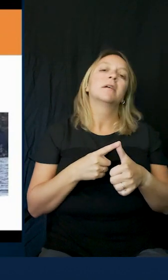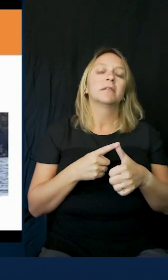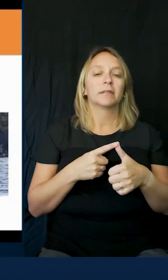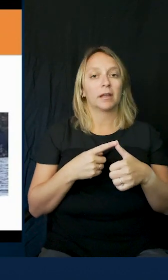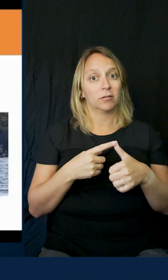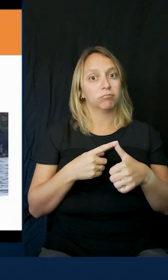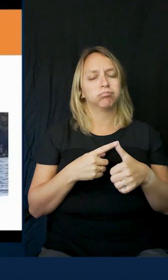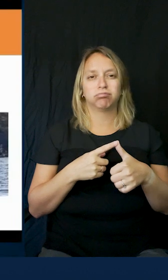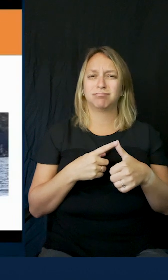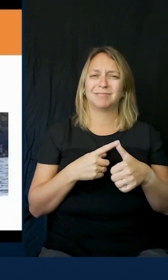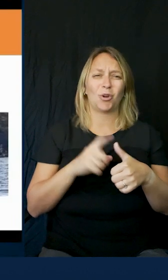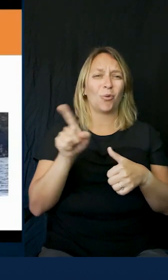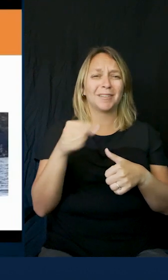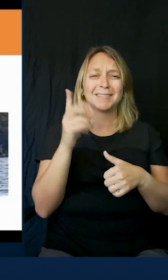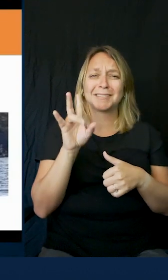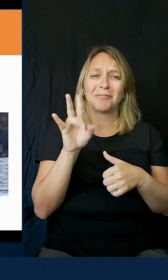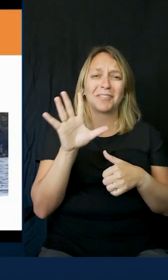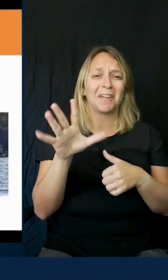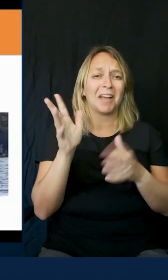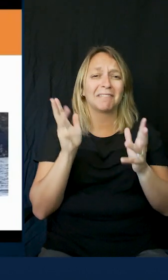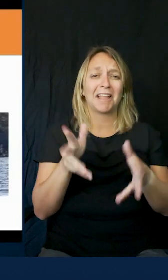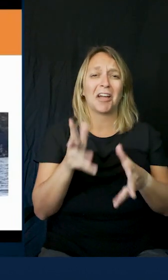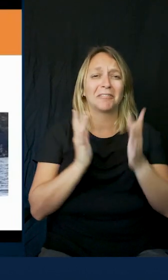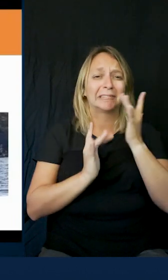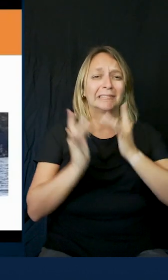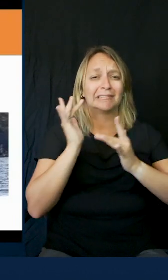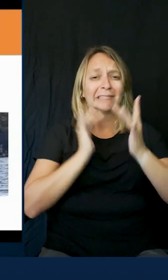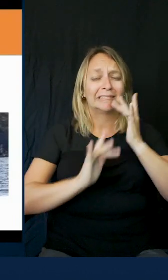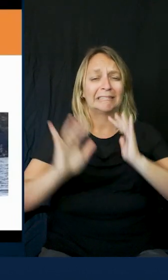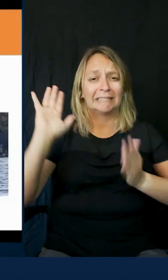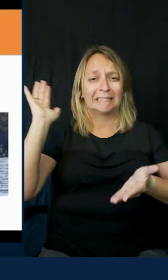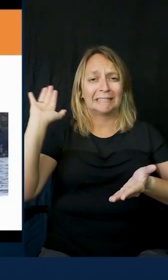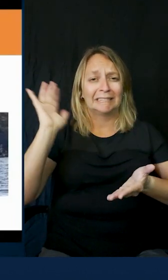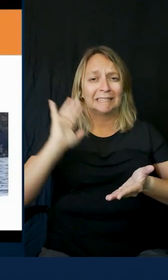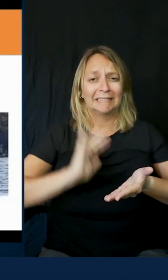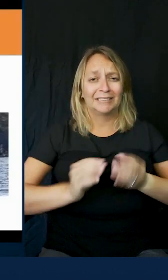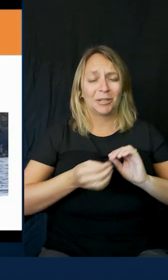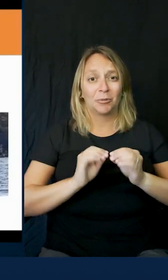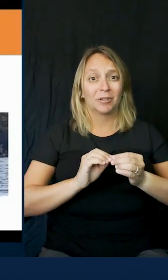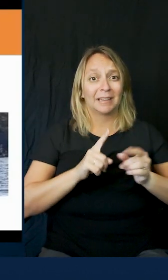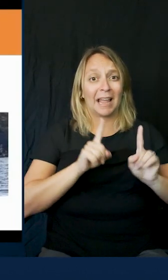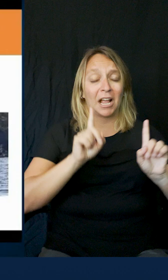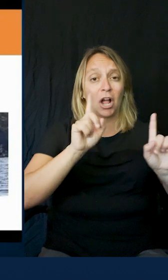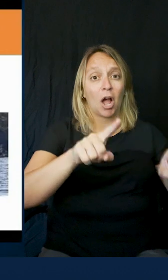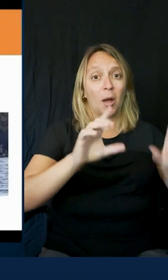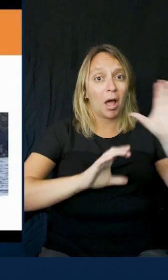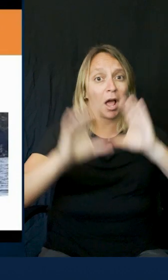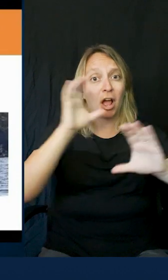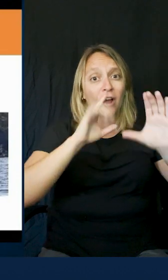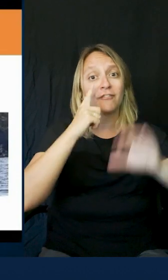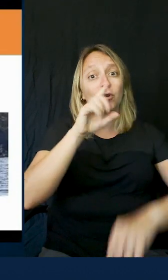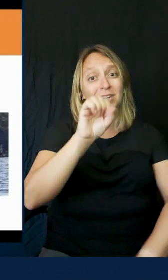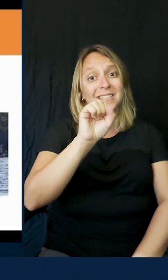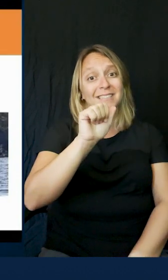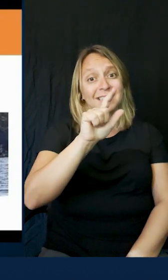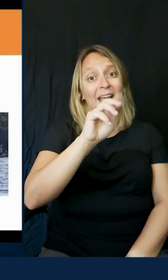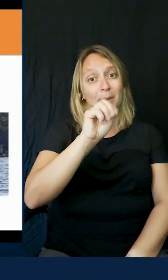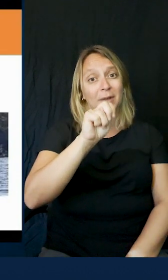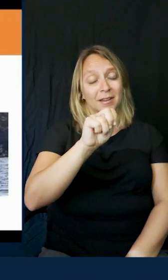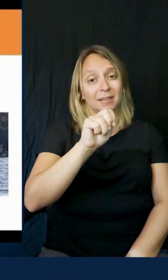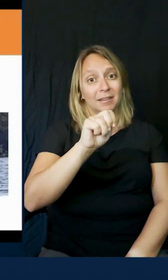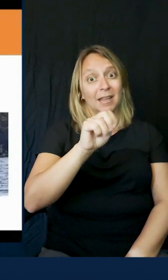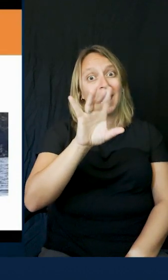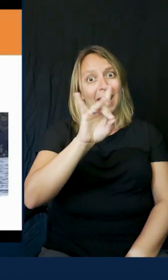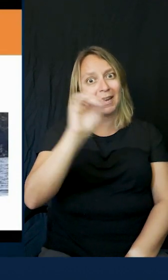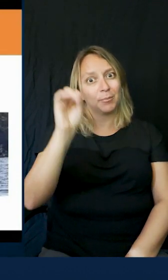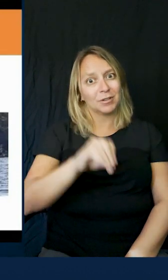critically endangered. There's only 75 of them left, and they come to the Salish Sea for salmon. Salmon make up over 80% of their diet, so that's